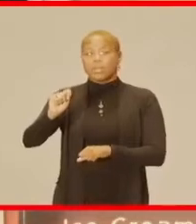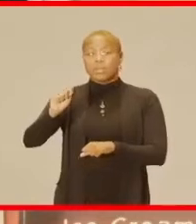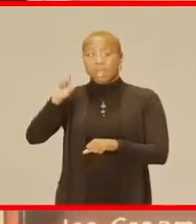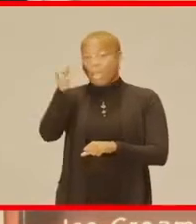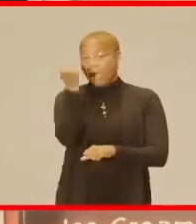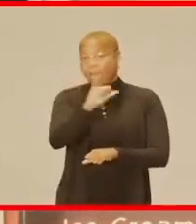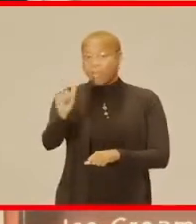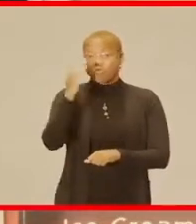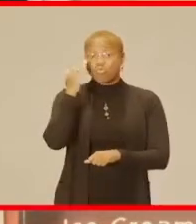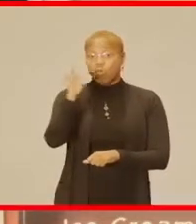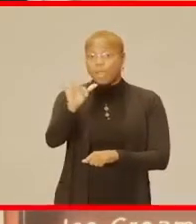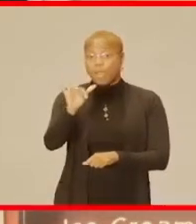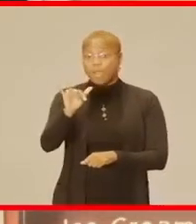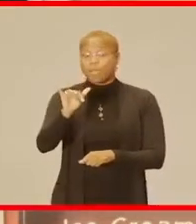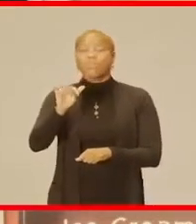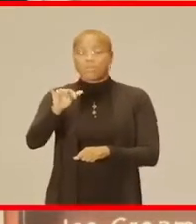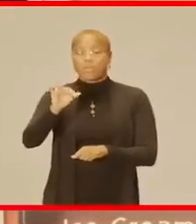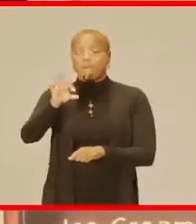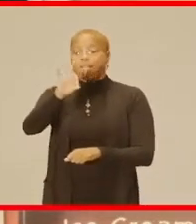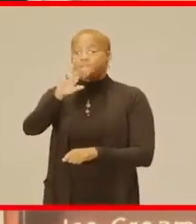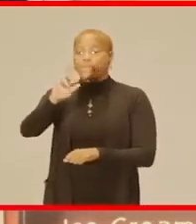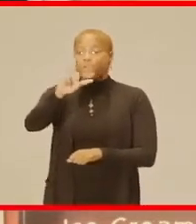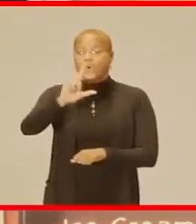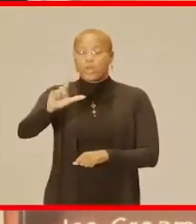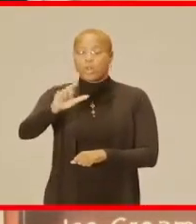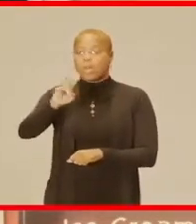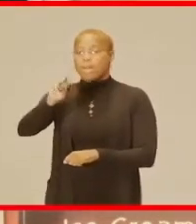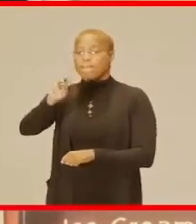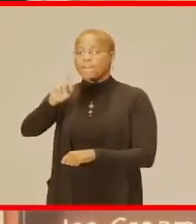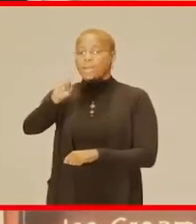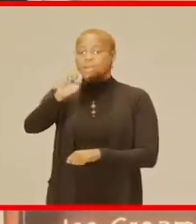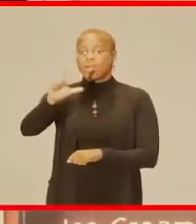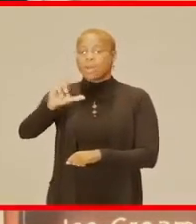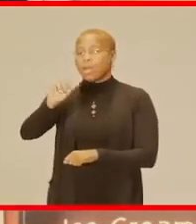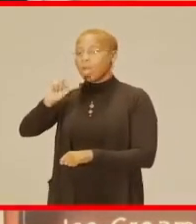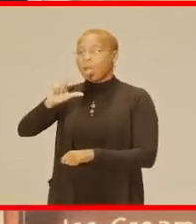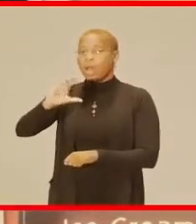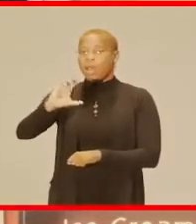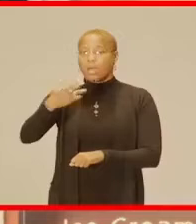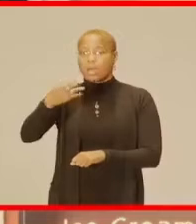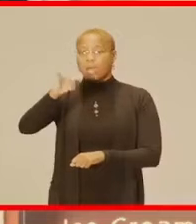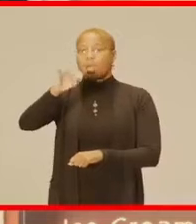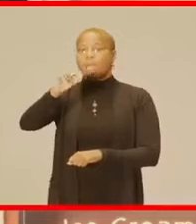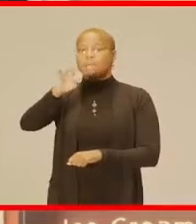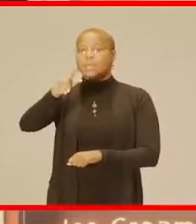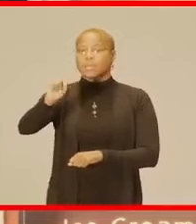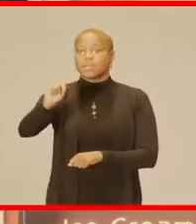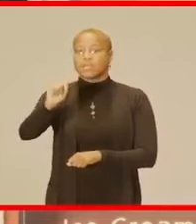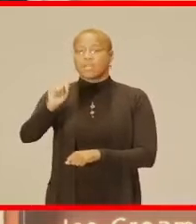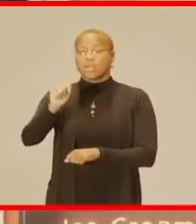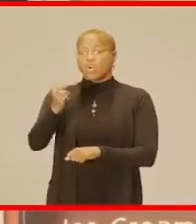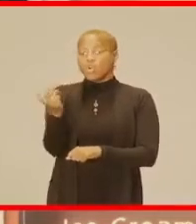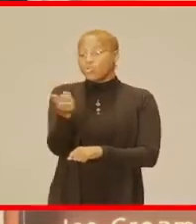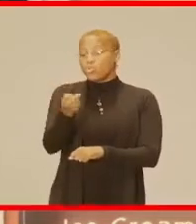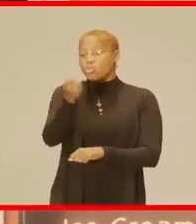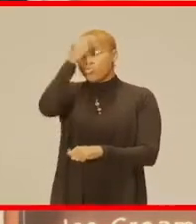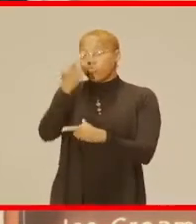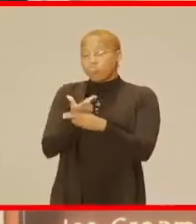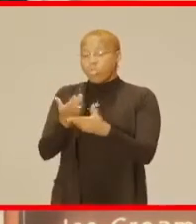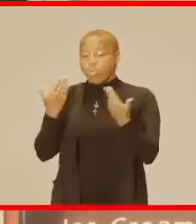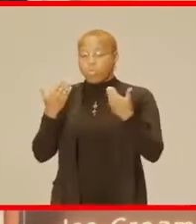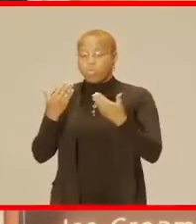In Full Metal Alchemist, two brothers who are born able-bodied and